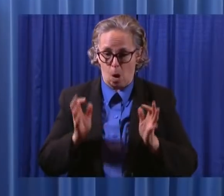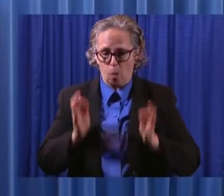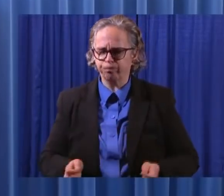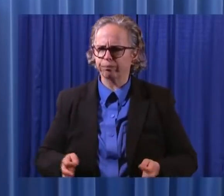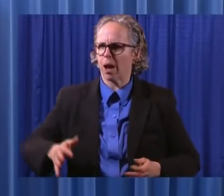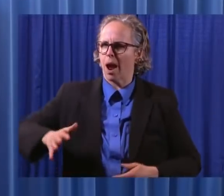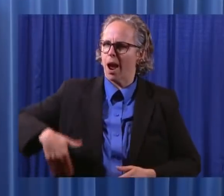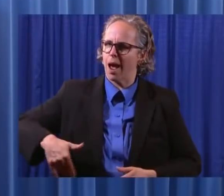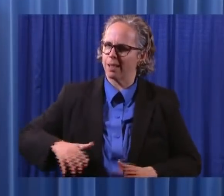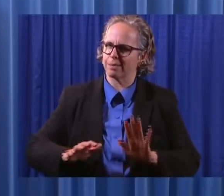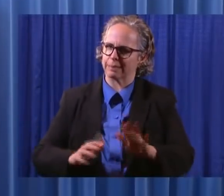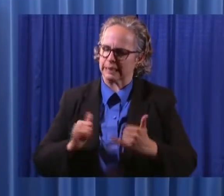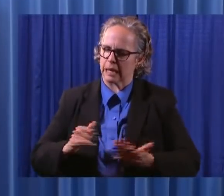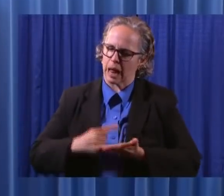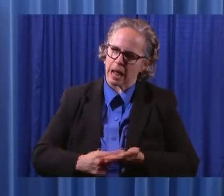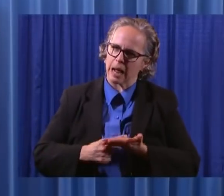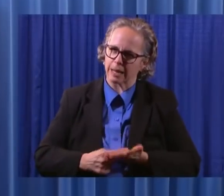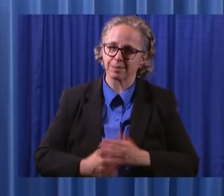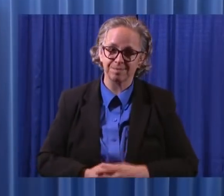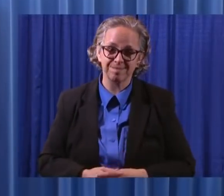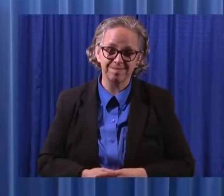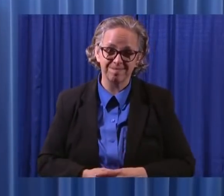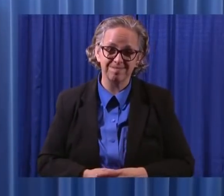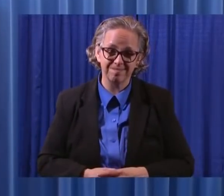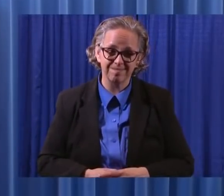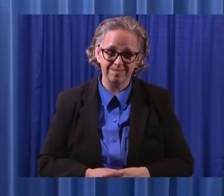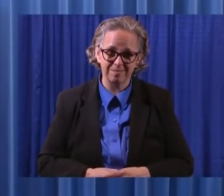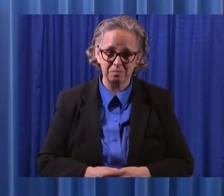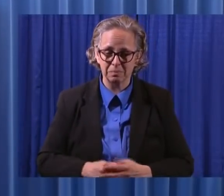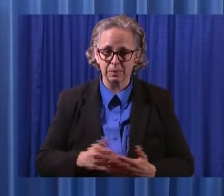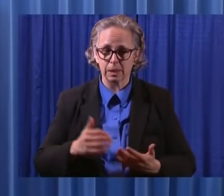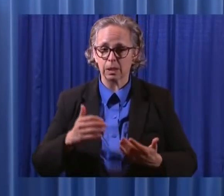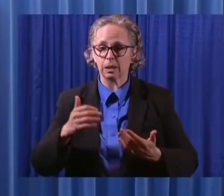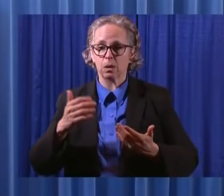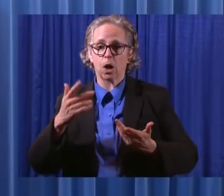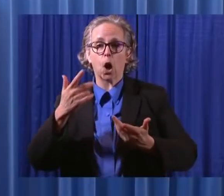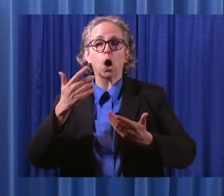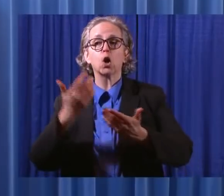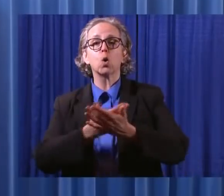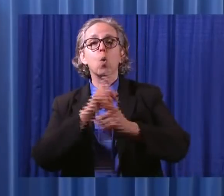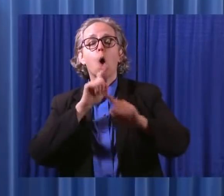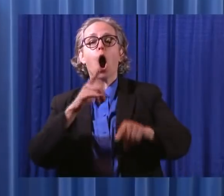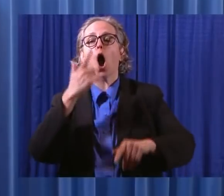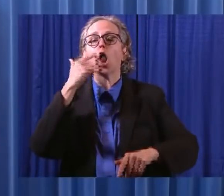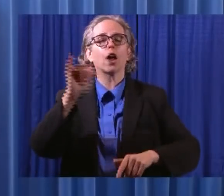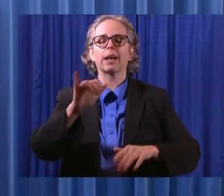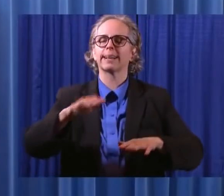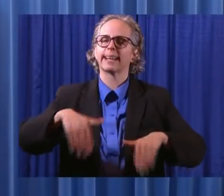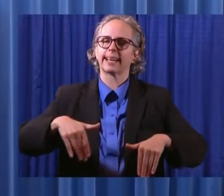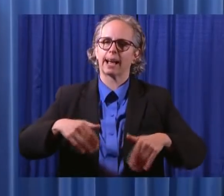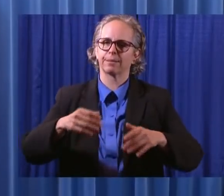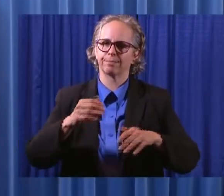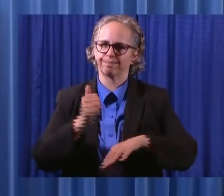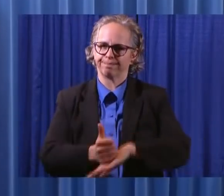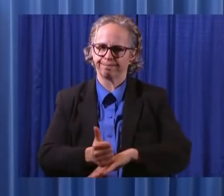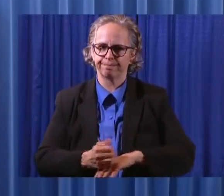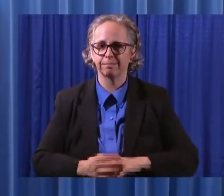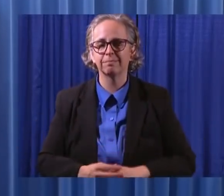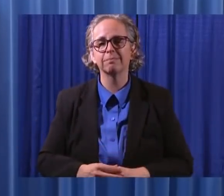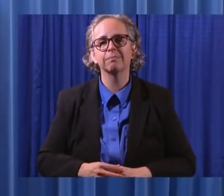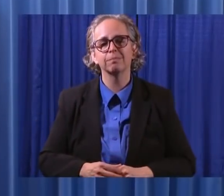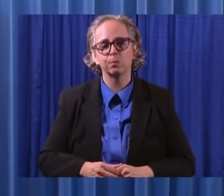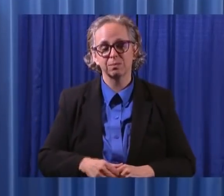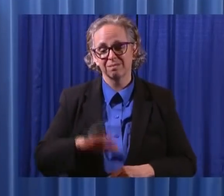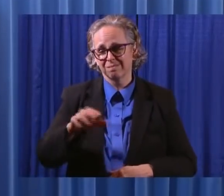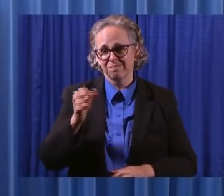today to announce what that new order will be. But again, more and more, it's going to be up